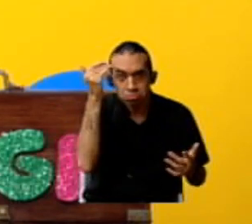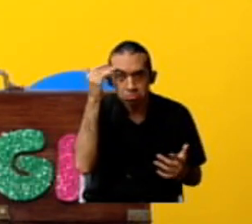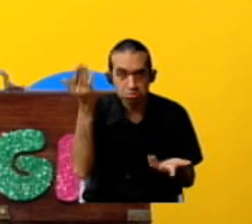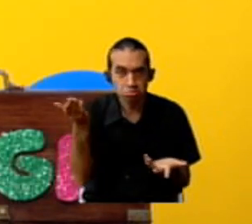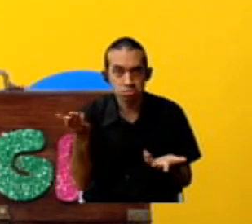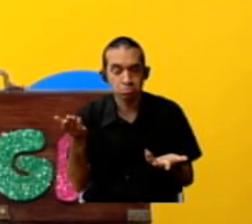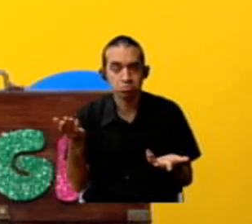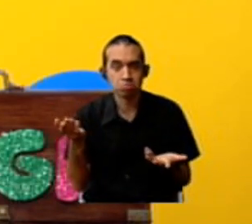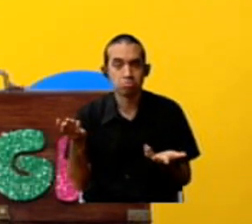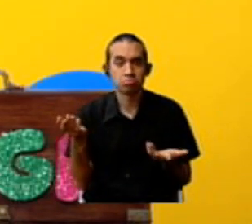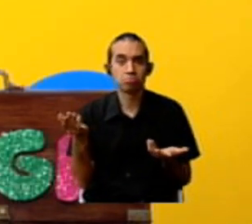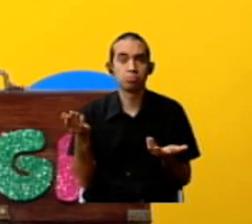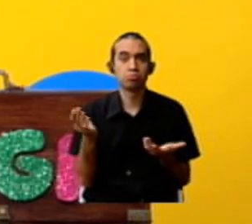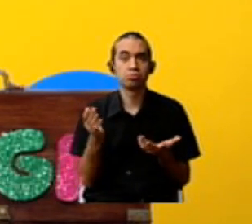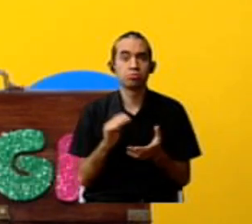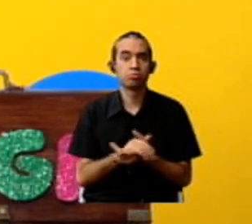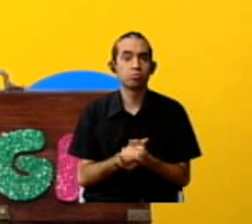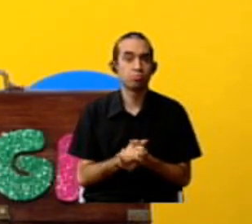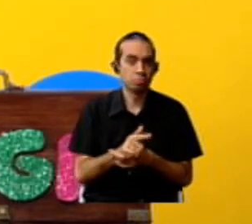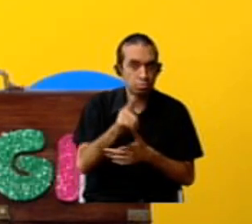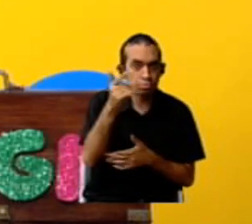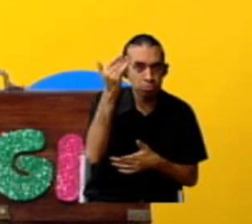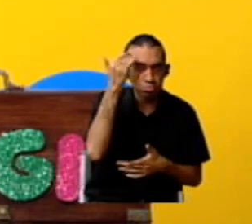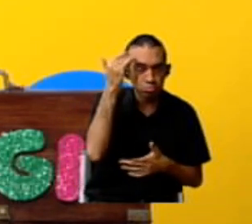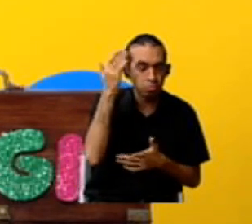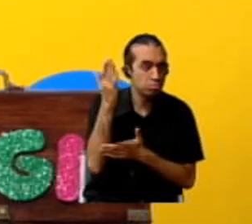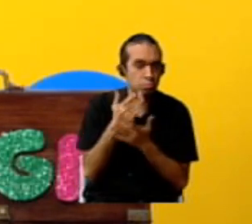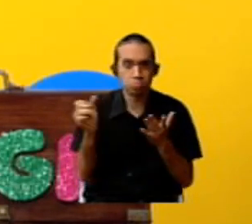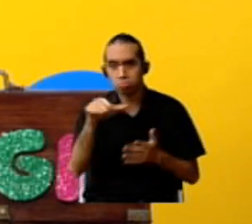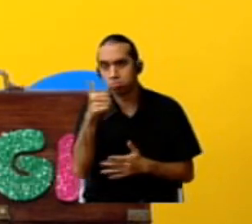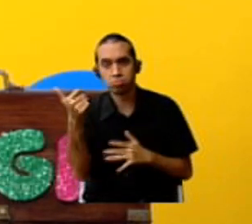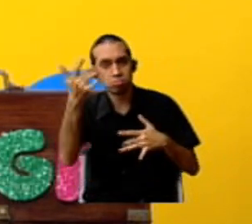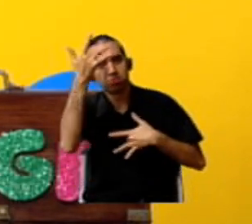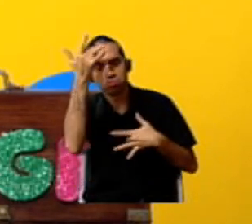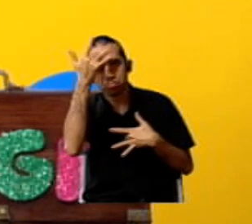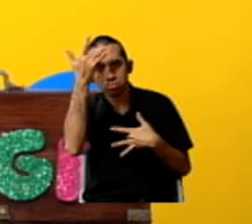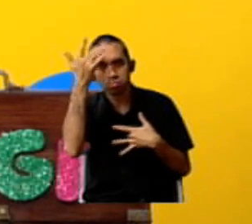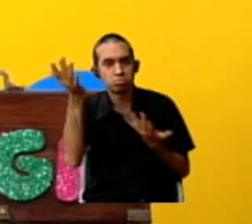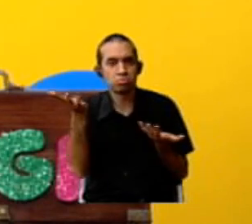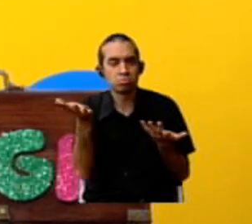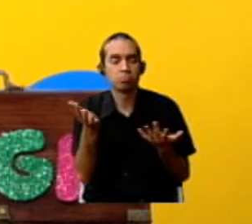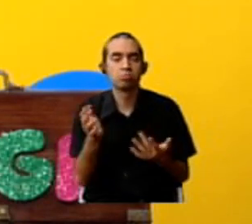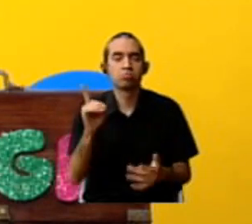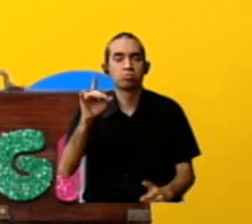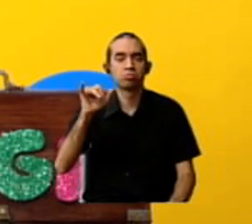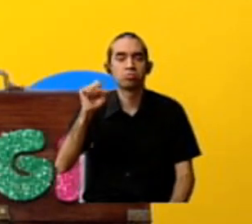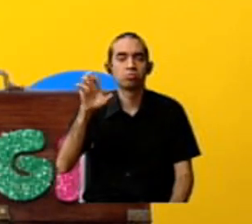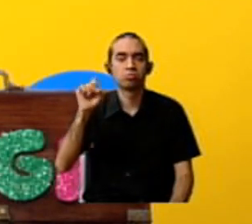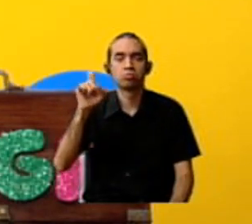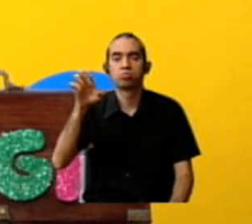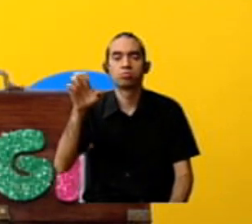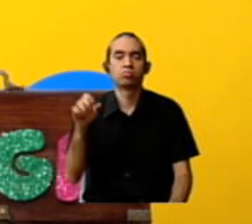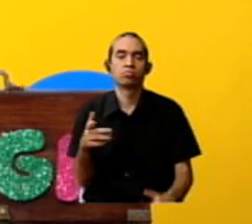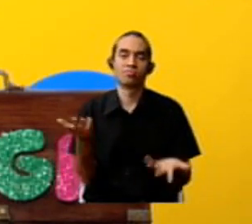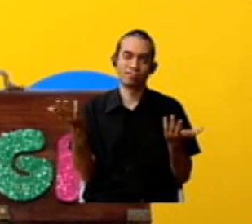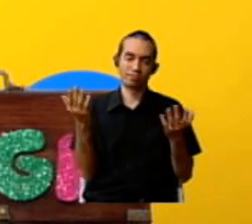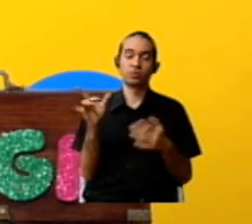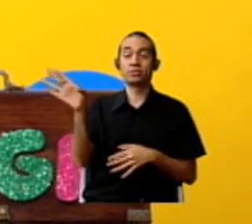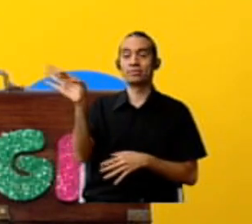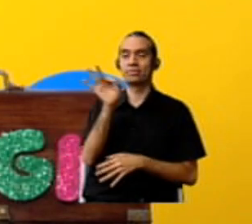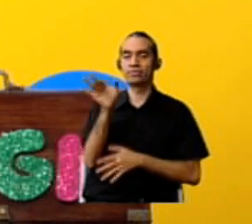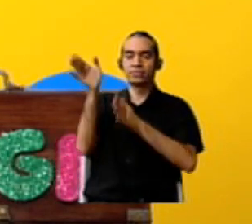home? Do you know any disease? Well, we have a special